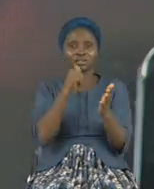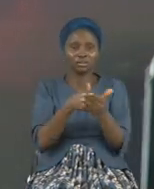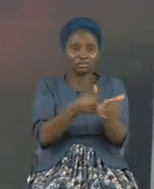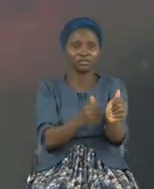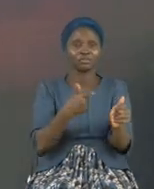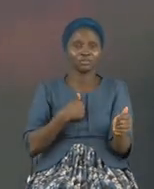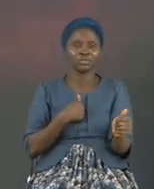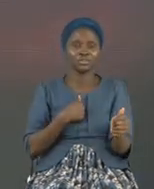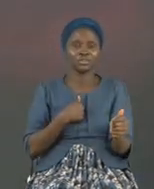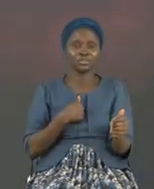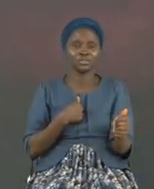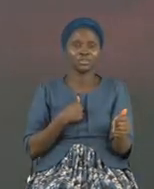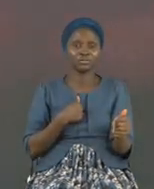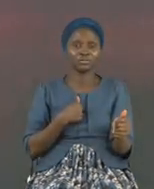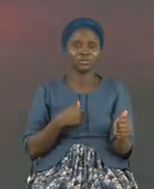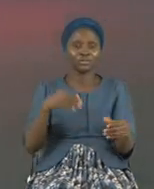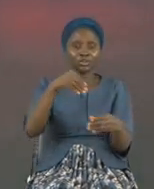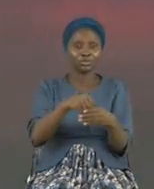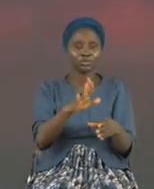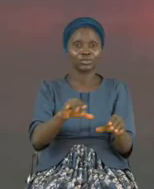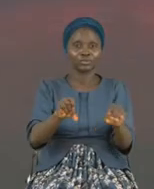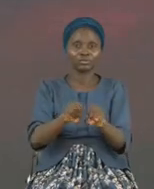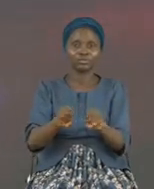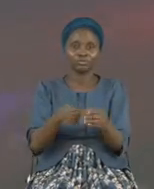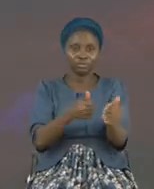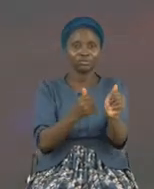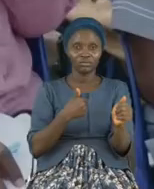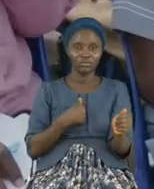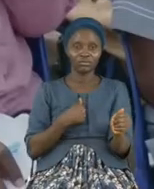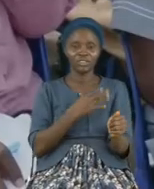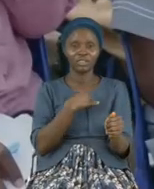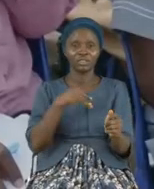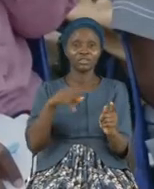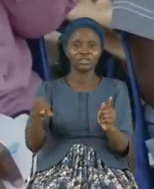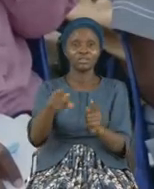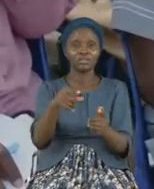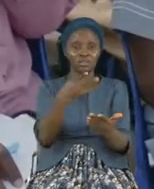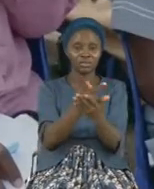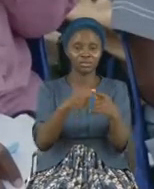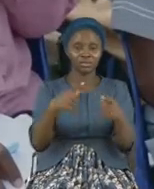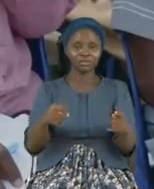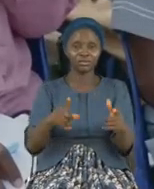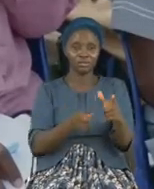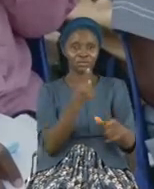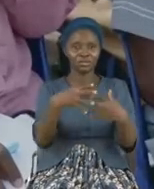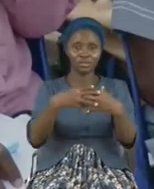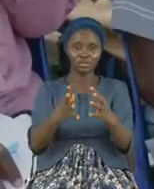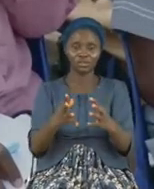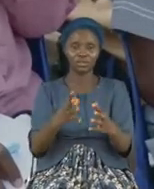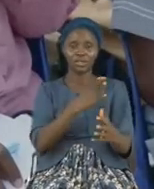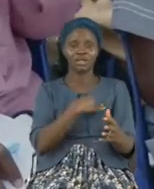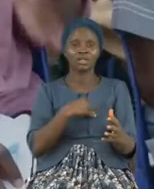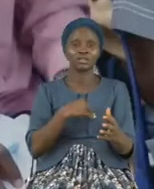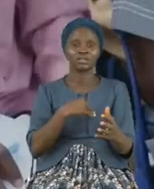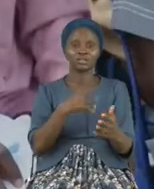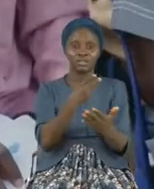me. And he went through the first gate and came to the second gate, and the gates opened